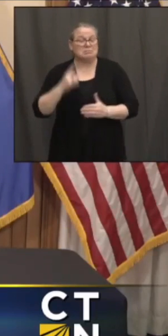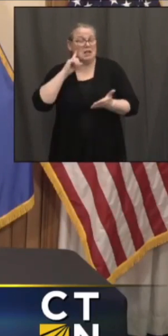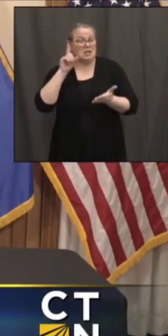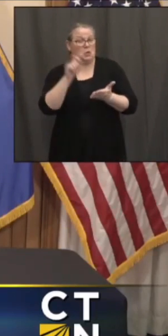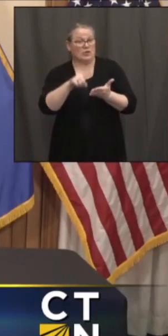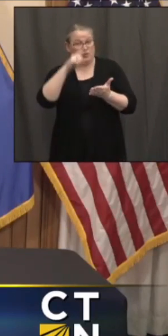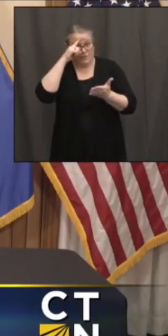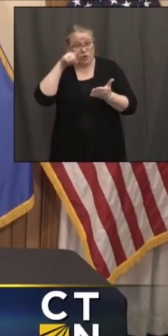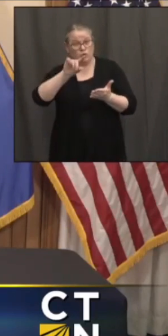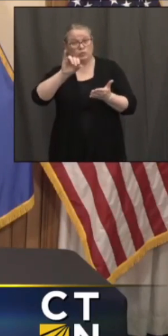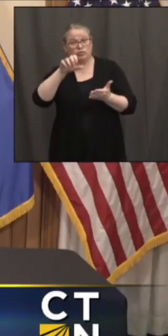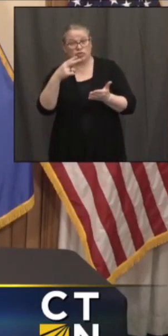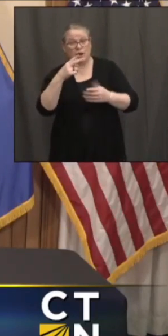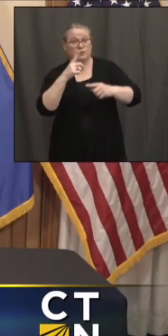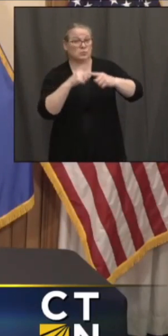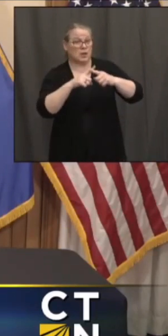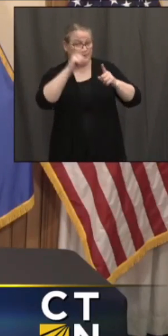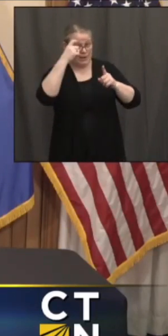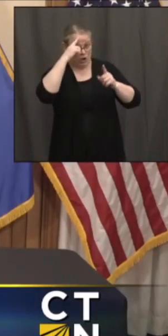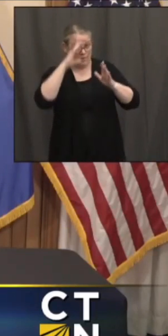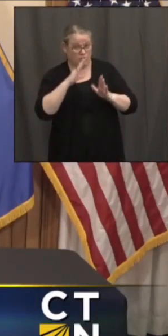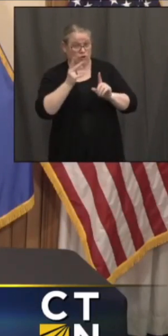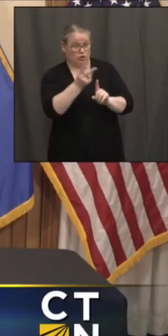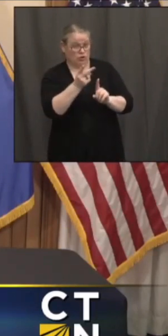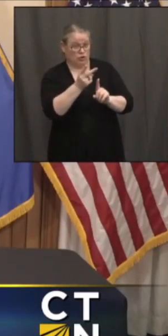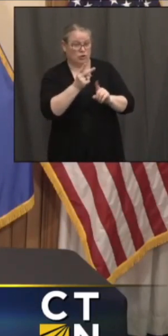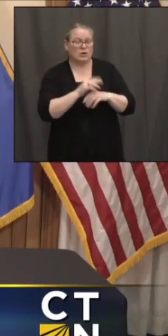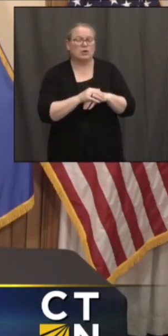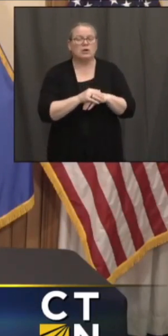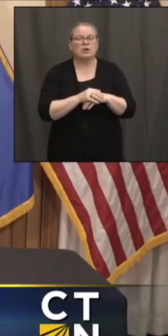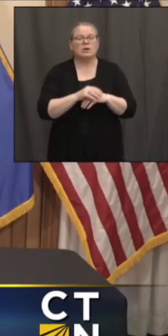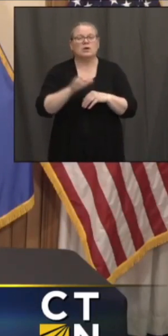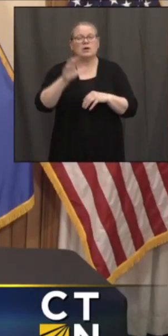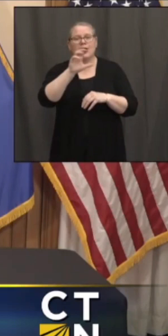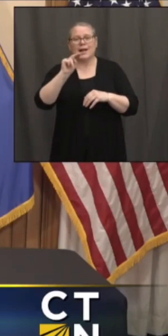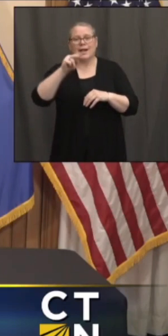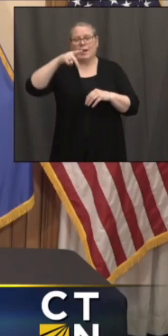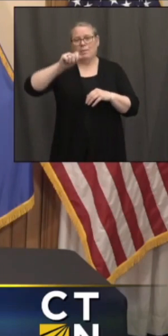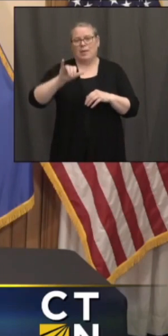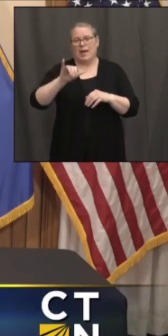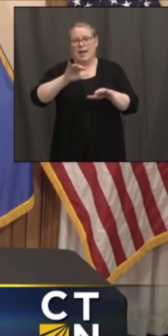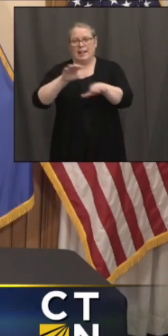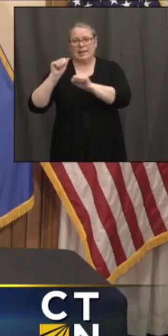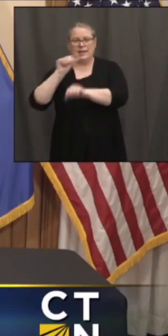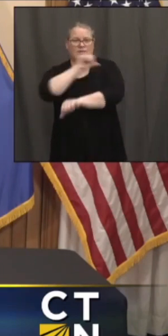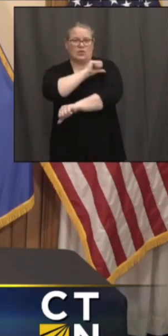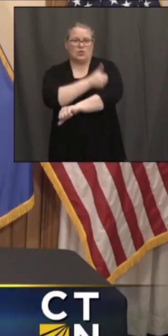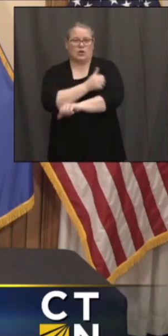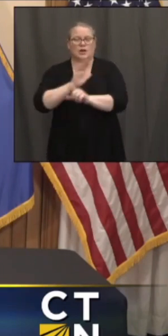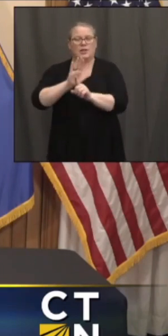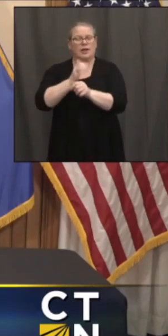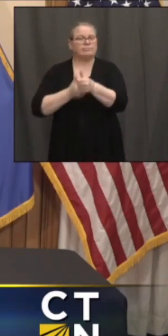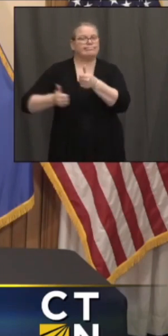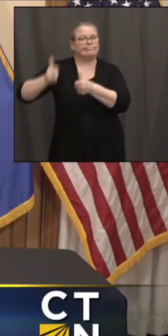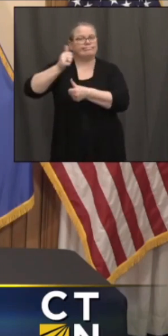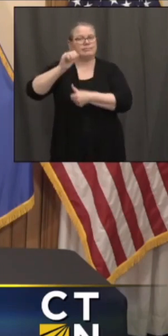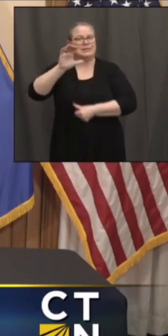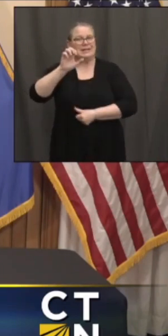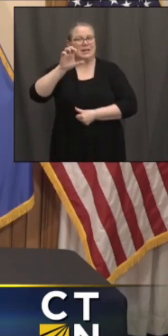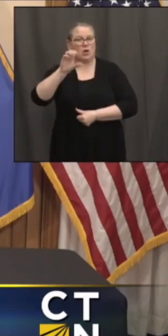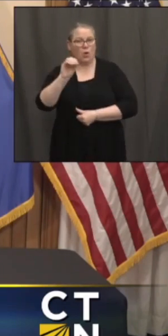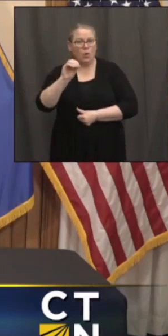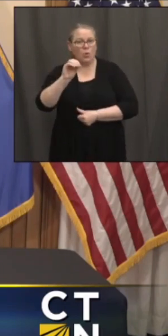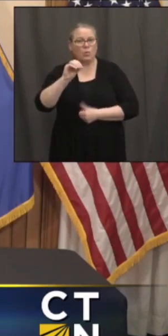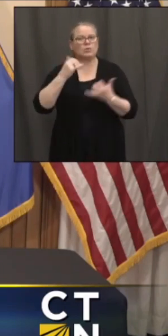governor. The CEO of the Connecticut Paid Leave Authority put out a release today saying